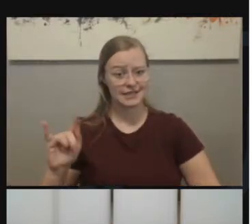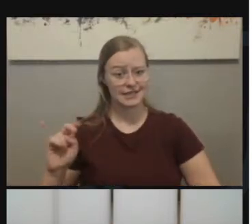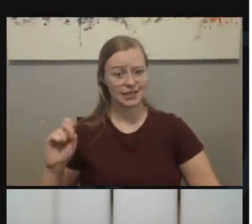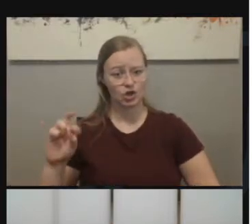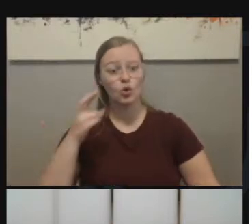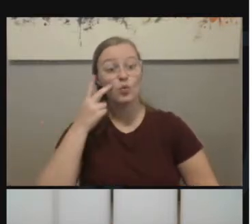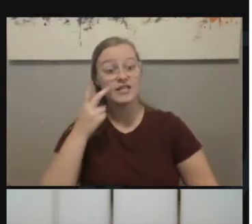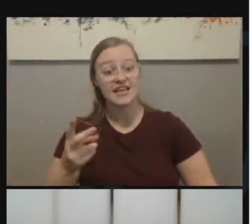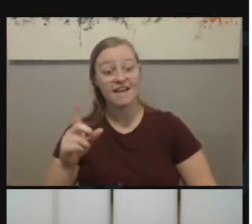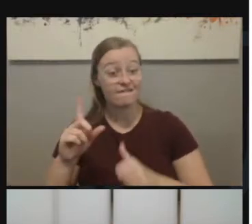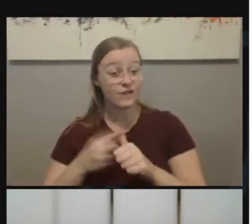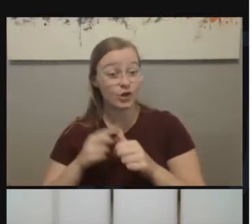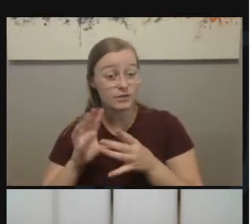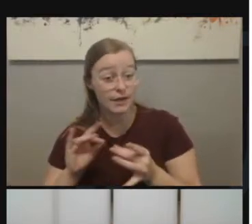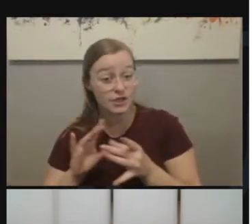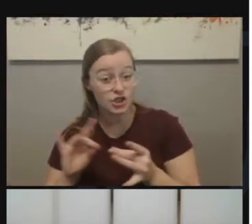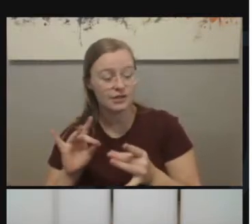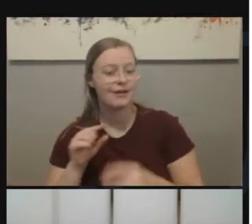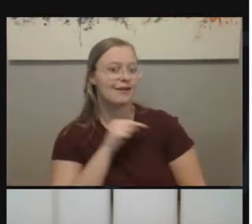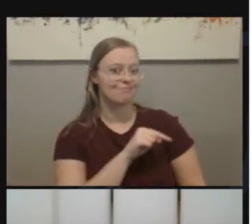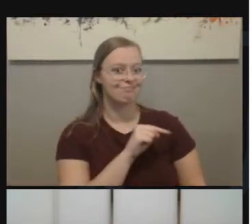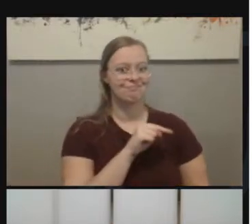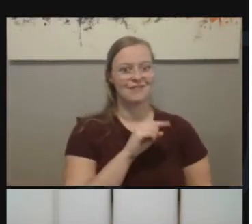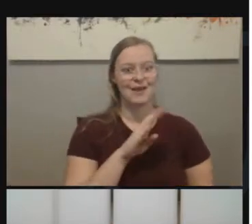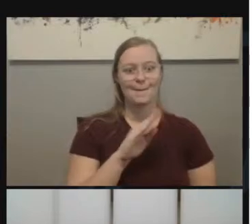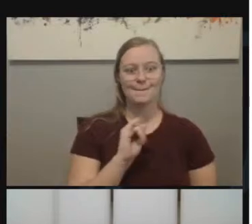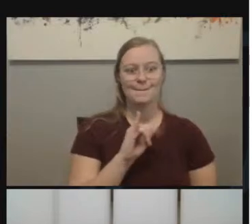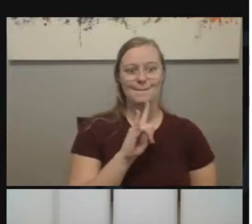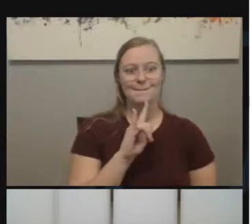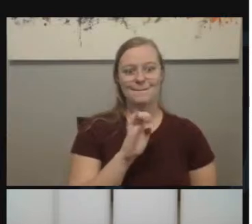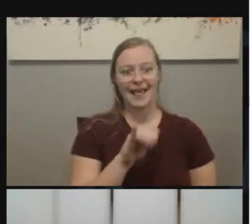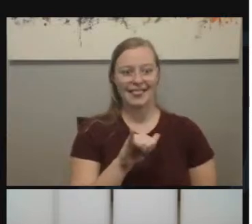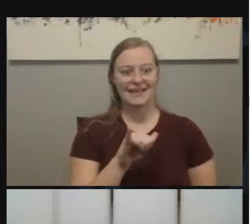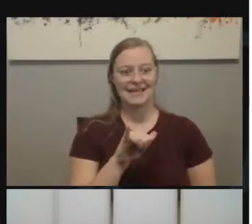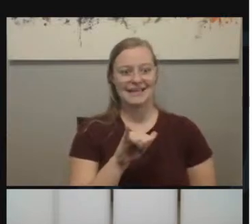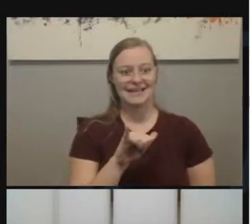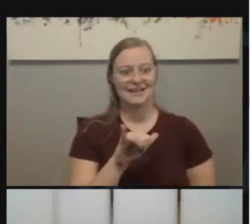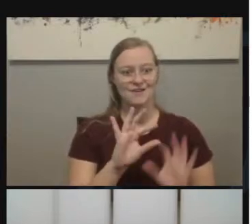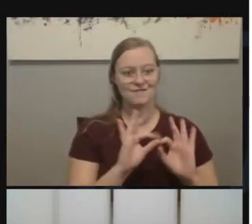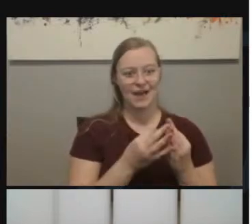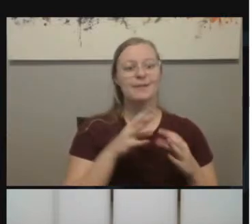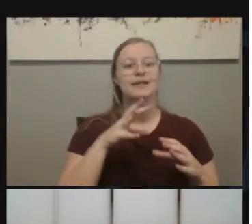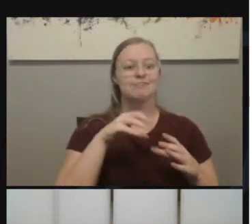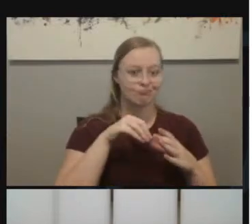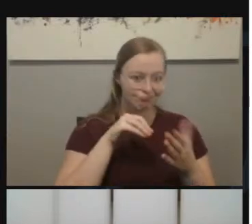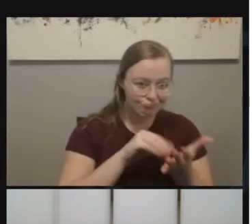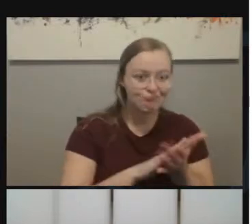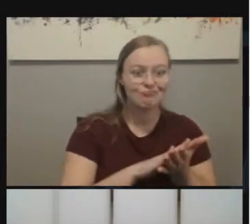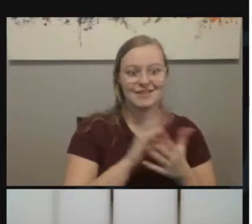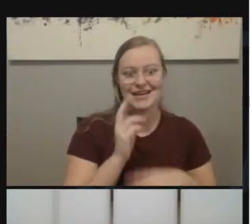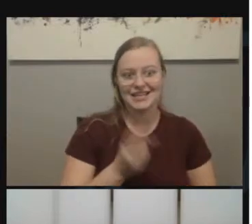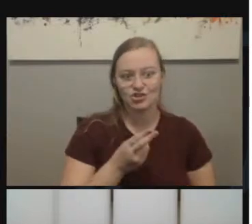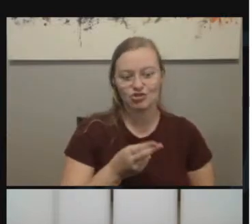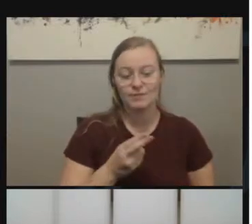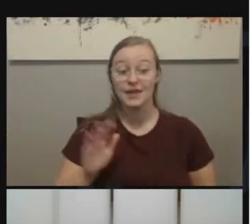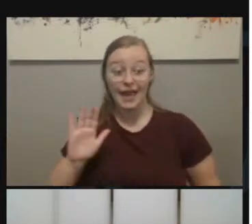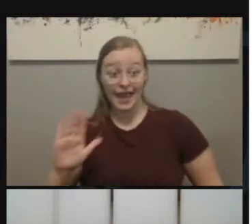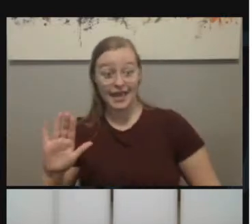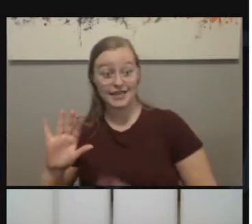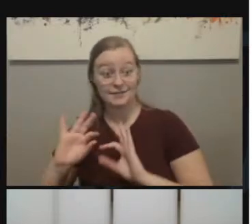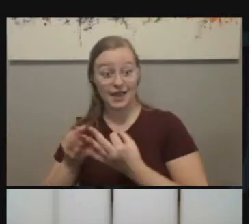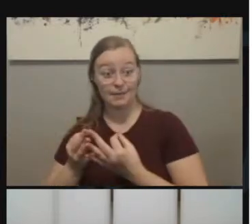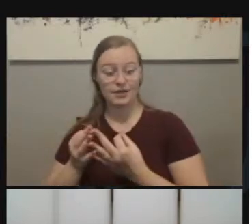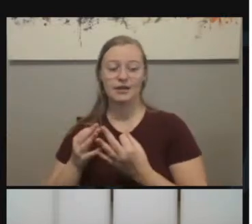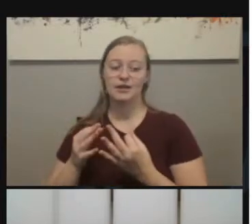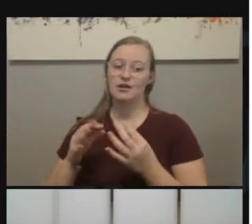first mention of the Baileys in recorded history. His family